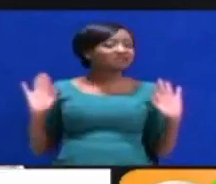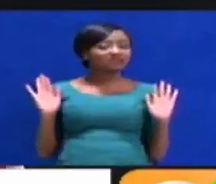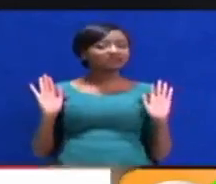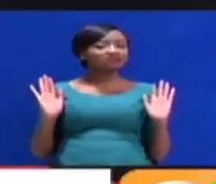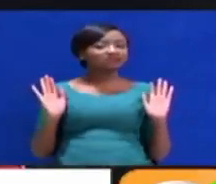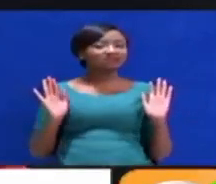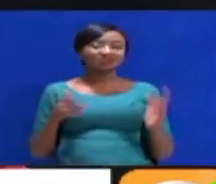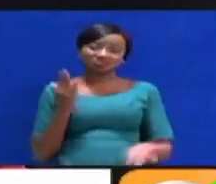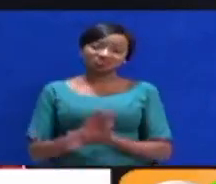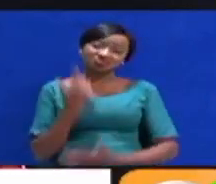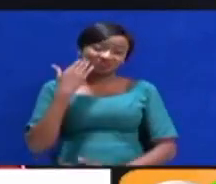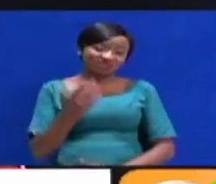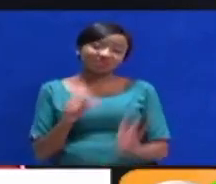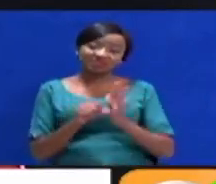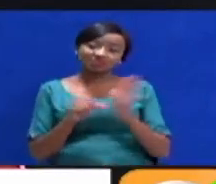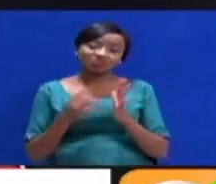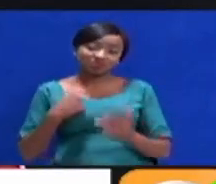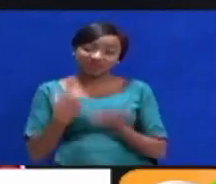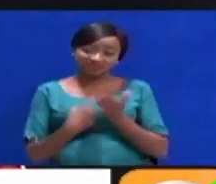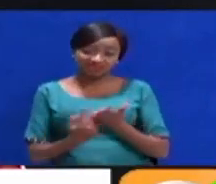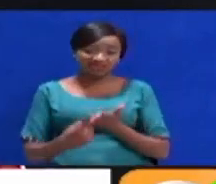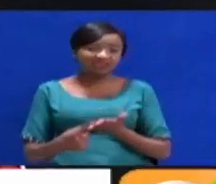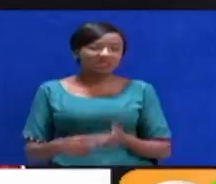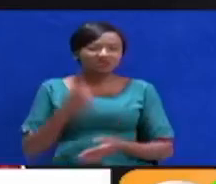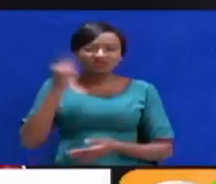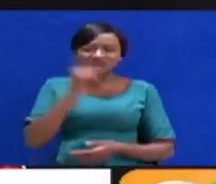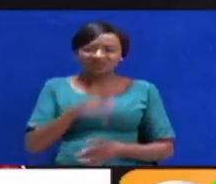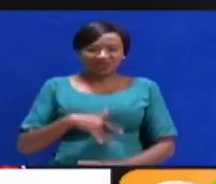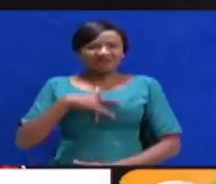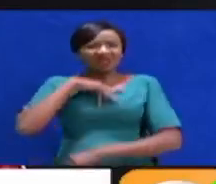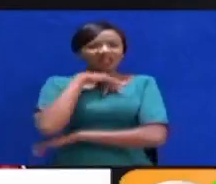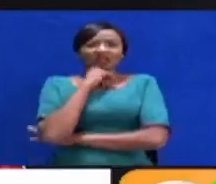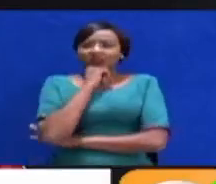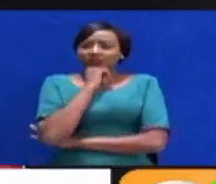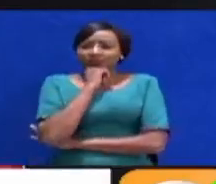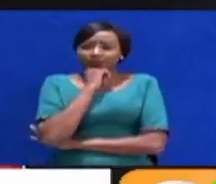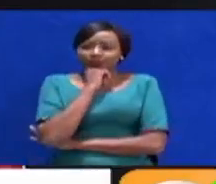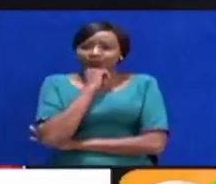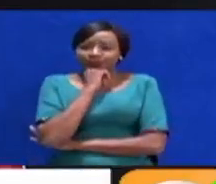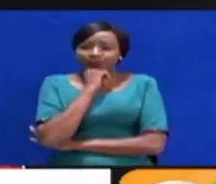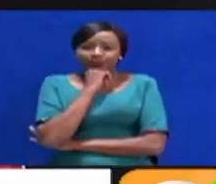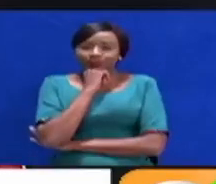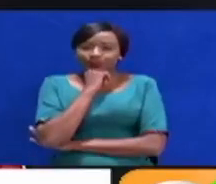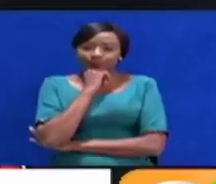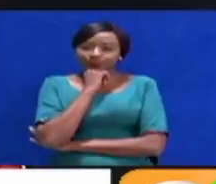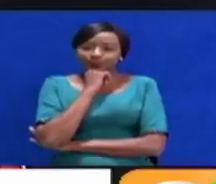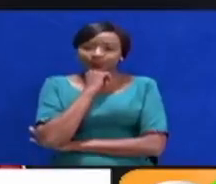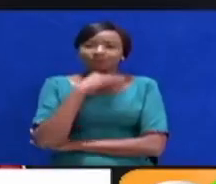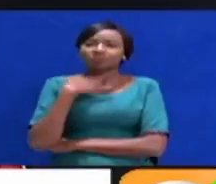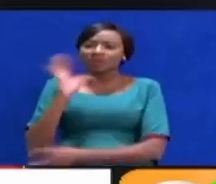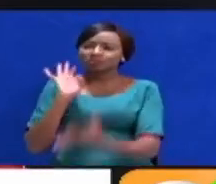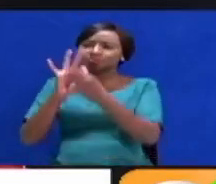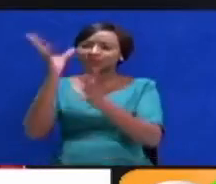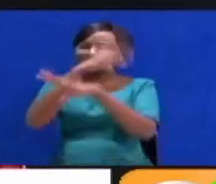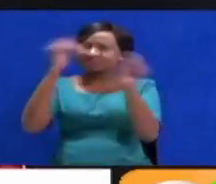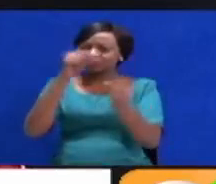That is the hostage crisis I'm talking about. It is that paralyzing feeling amongst Kenyan voters that makes new entrants to the presidential